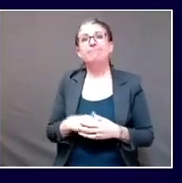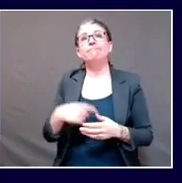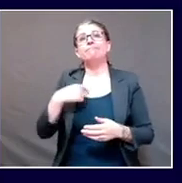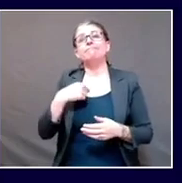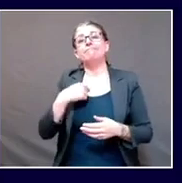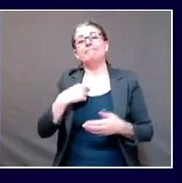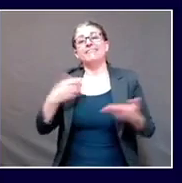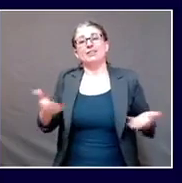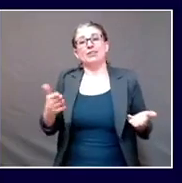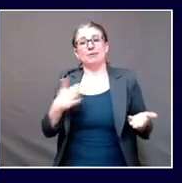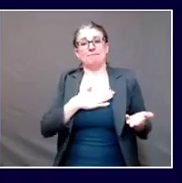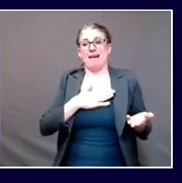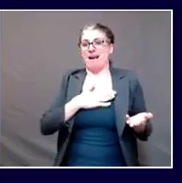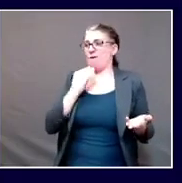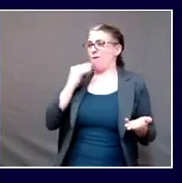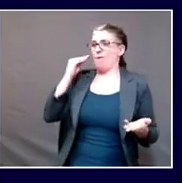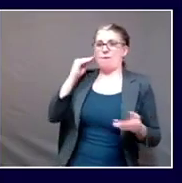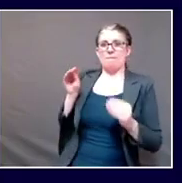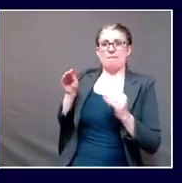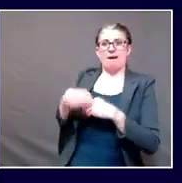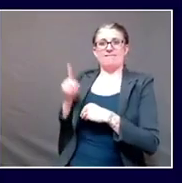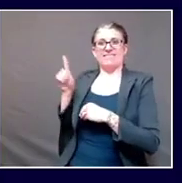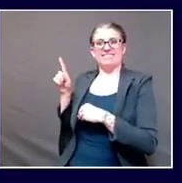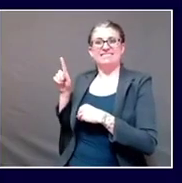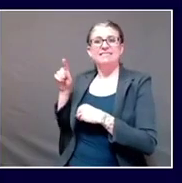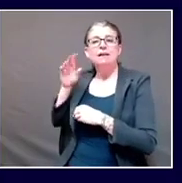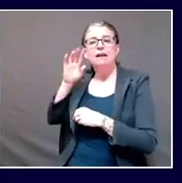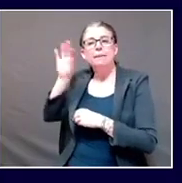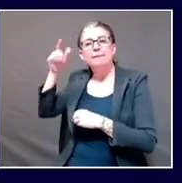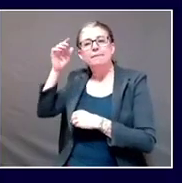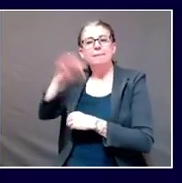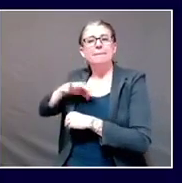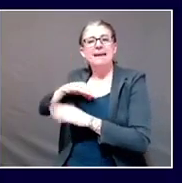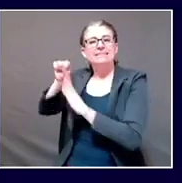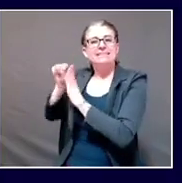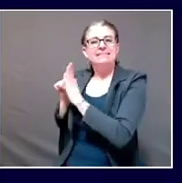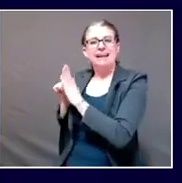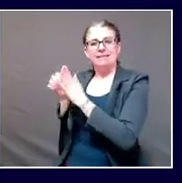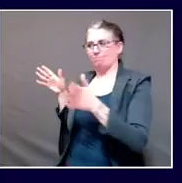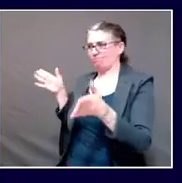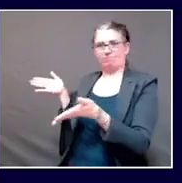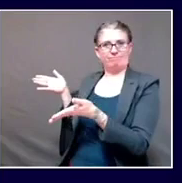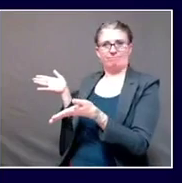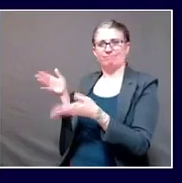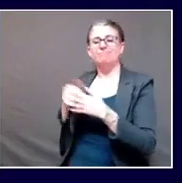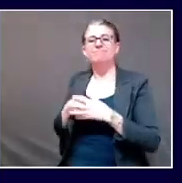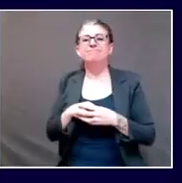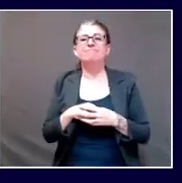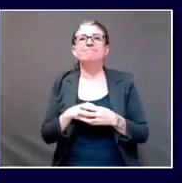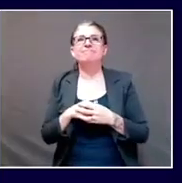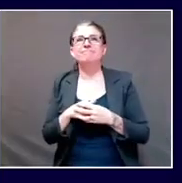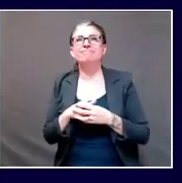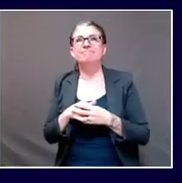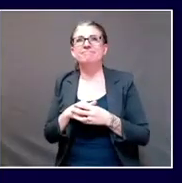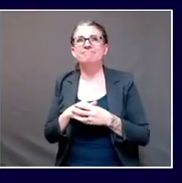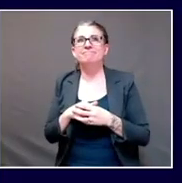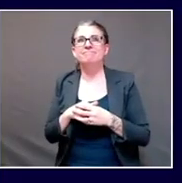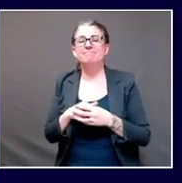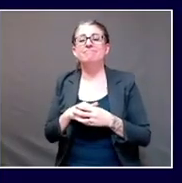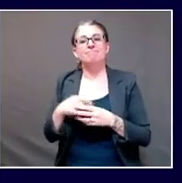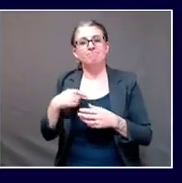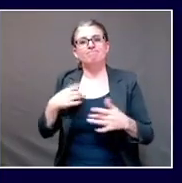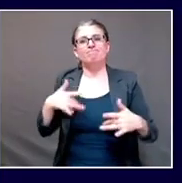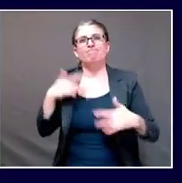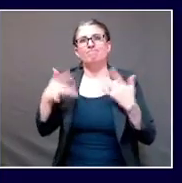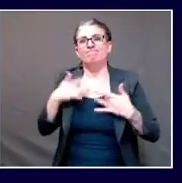the great pleasure of all Americans in the development and approval of the vaccine just yesterday and